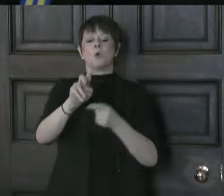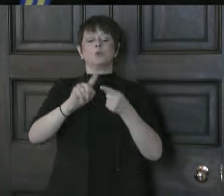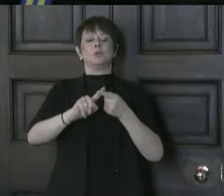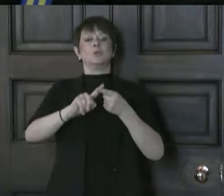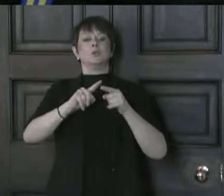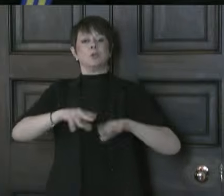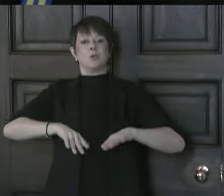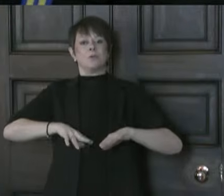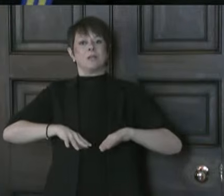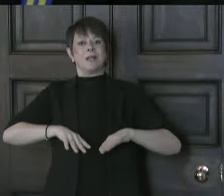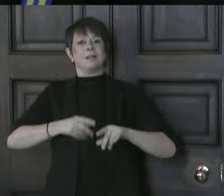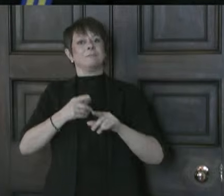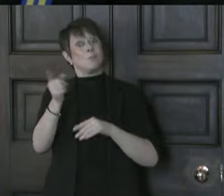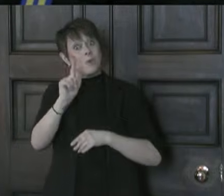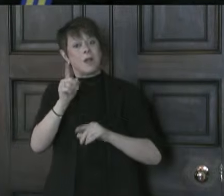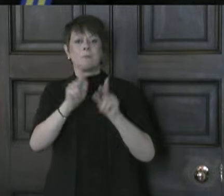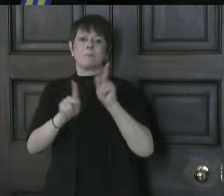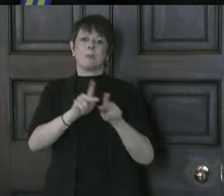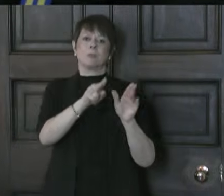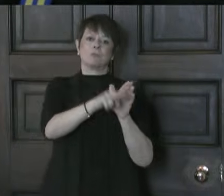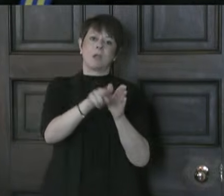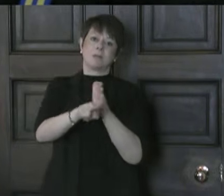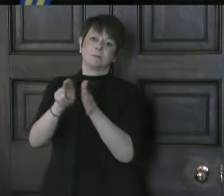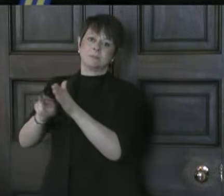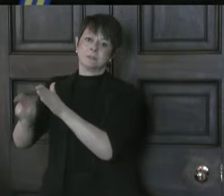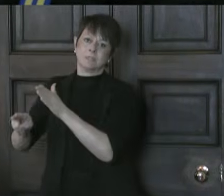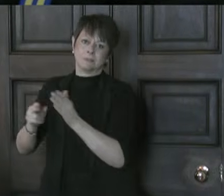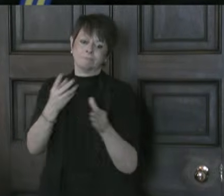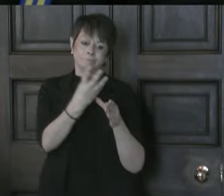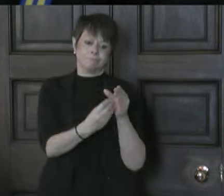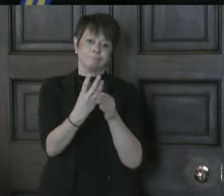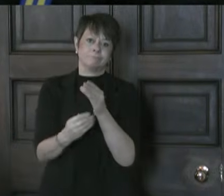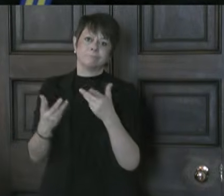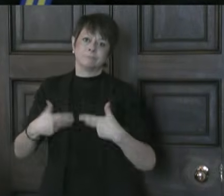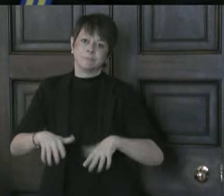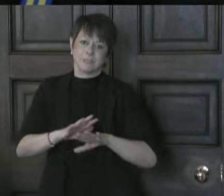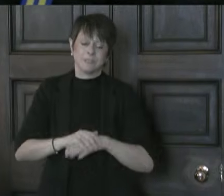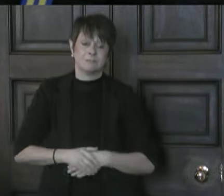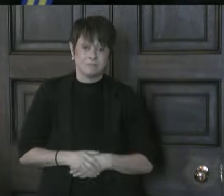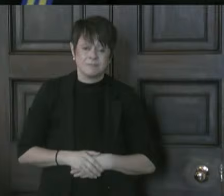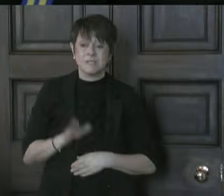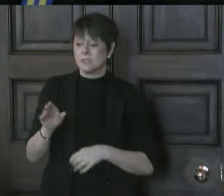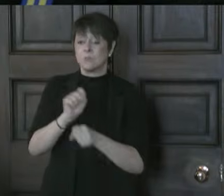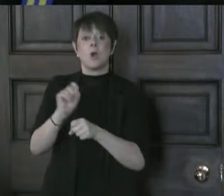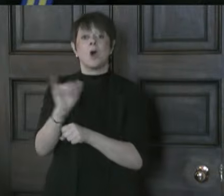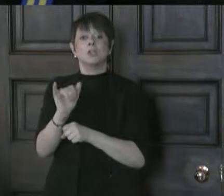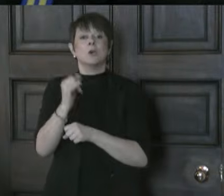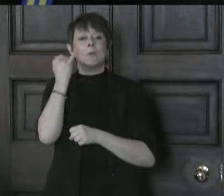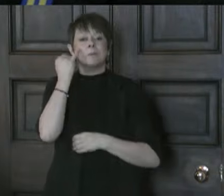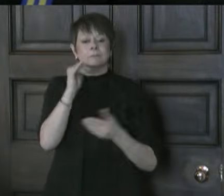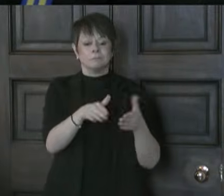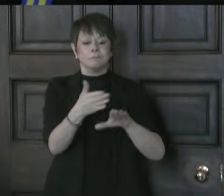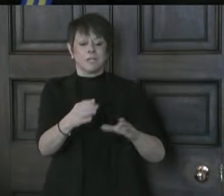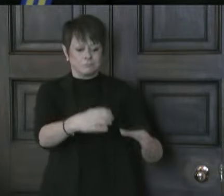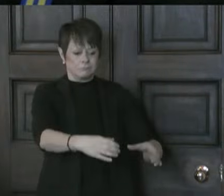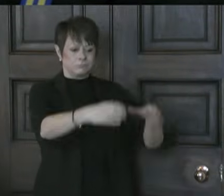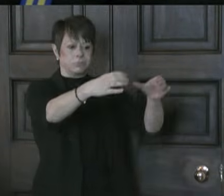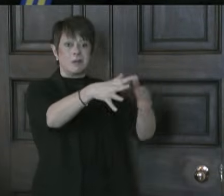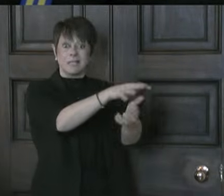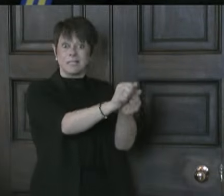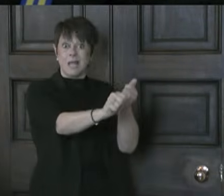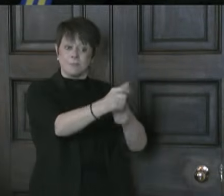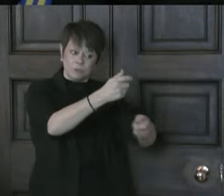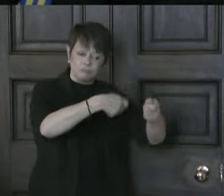sites of ours. His work has also included replacing damaged headstones, adding